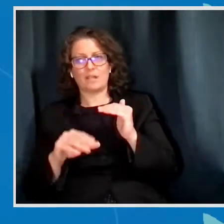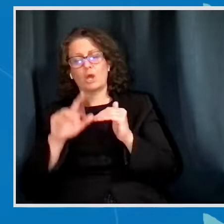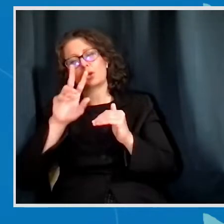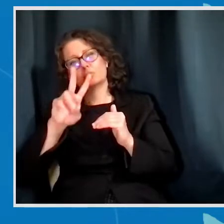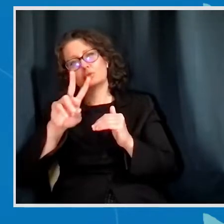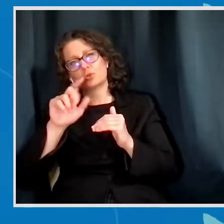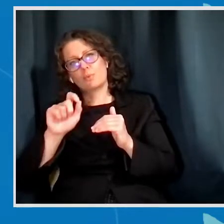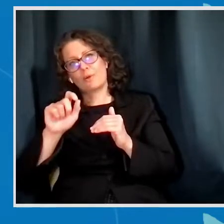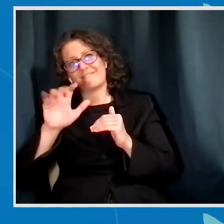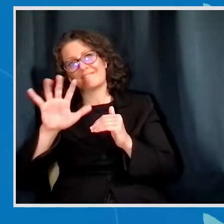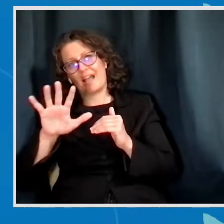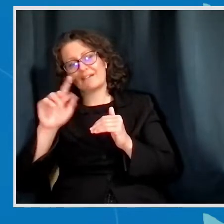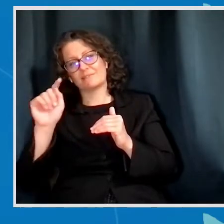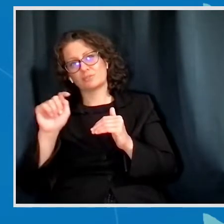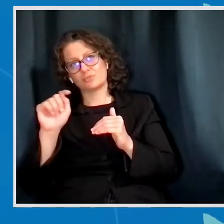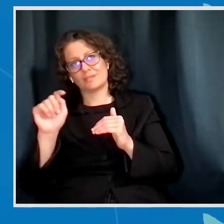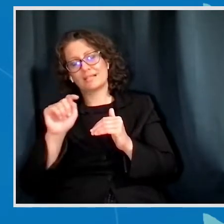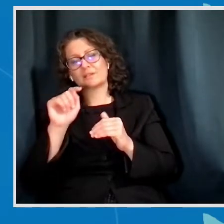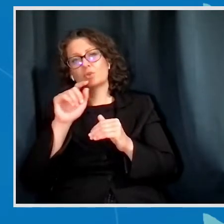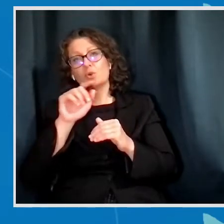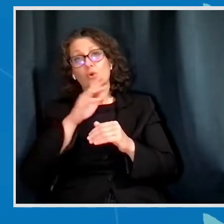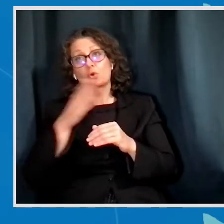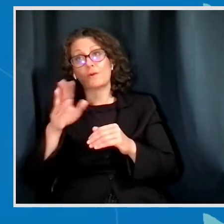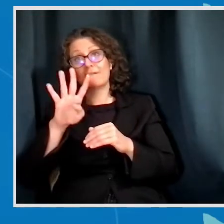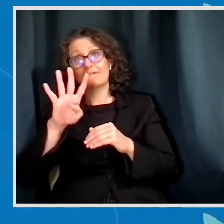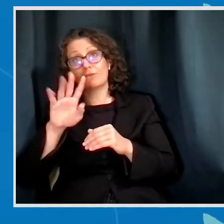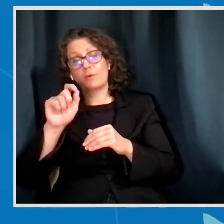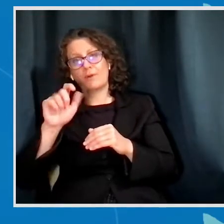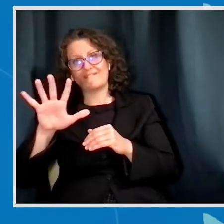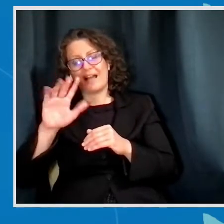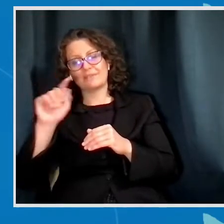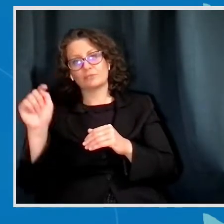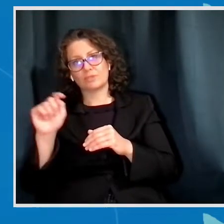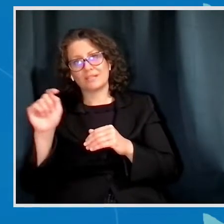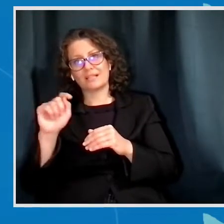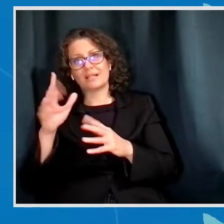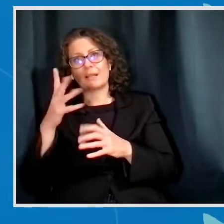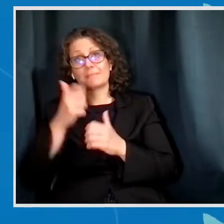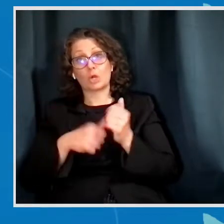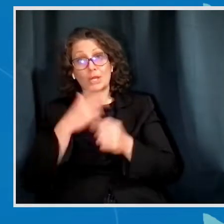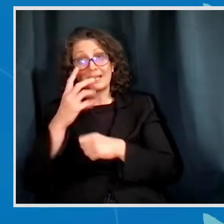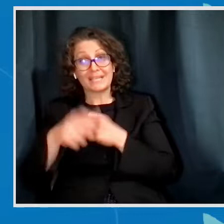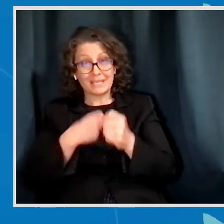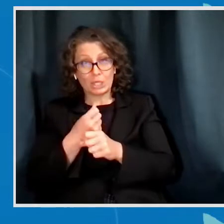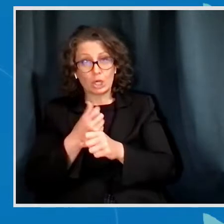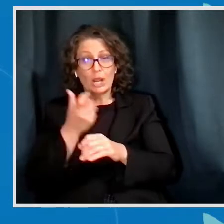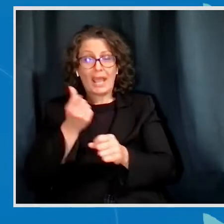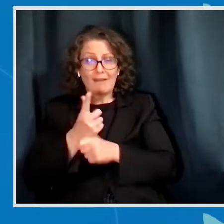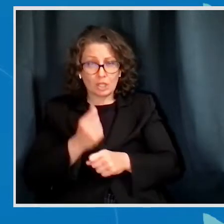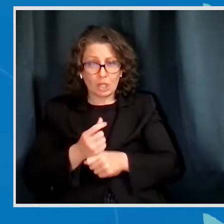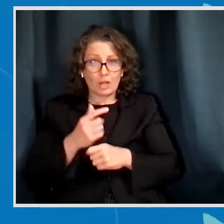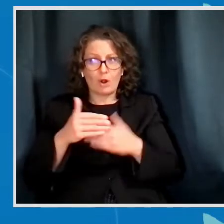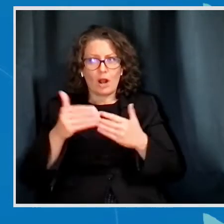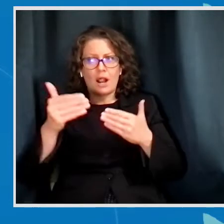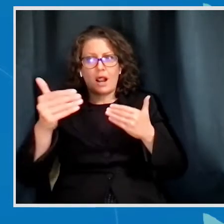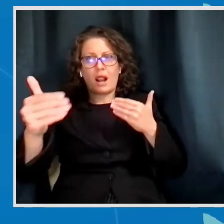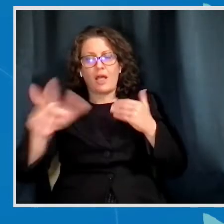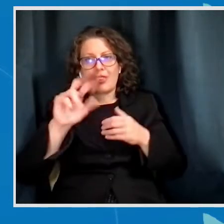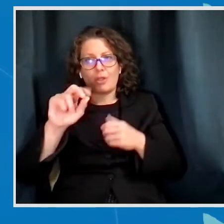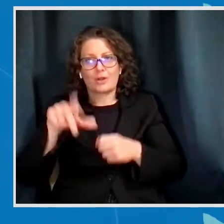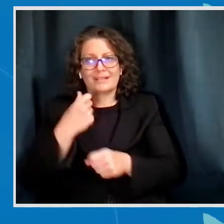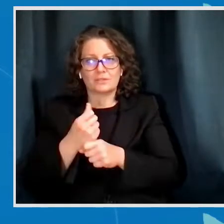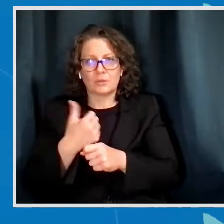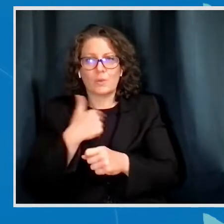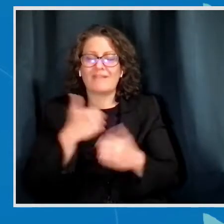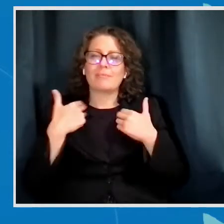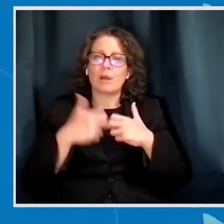4.5 trillion per year, every year for the next 30 years. And we've had trouble finding $100 billion from the developed